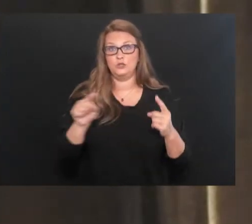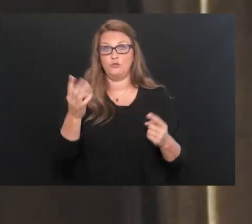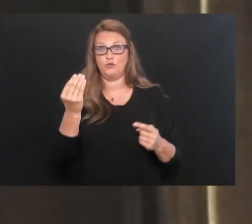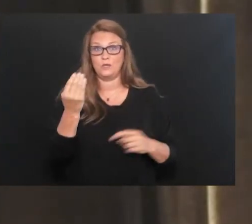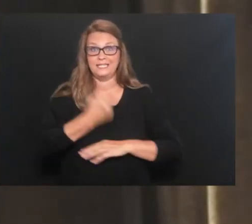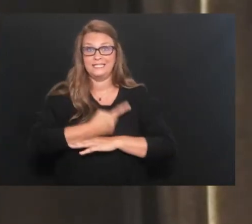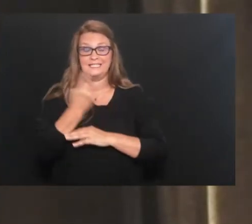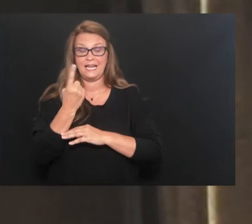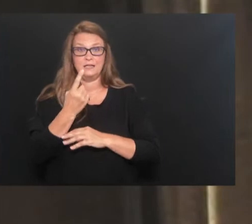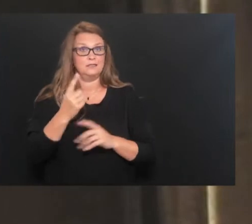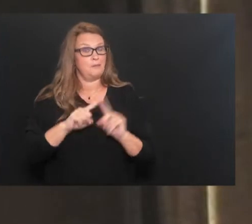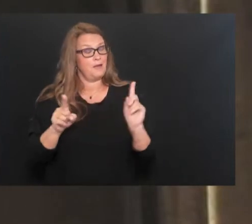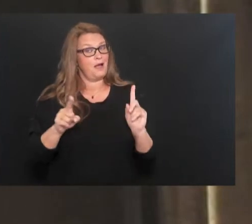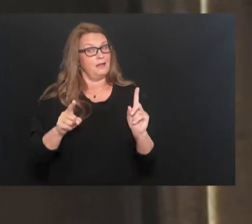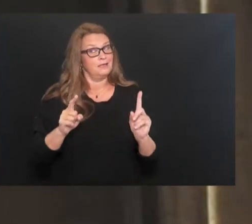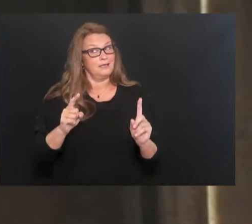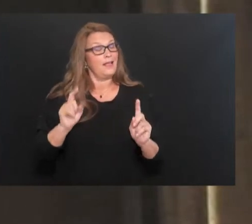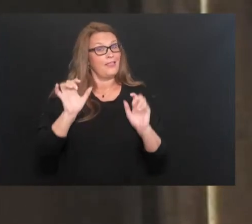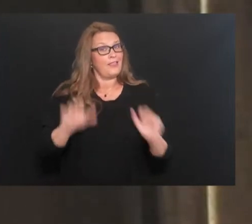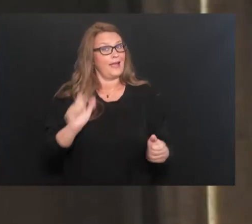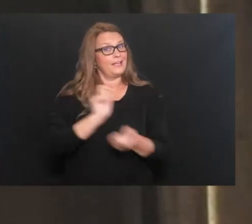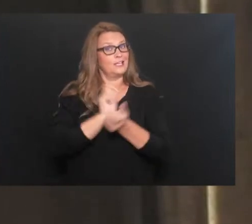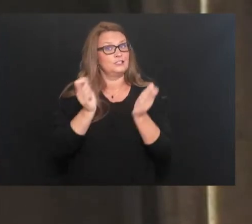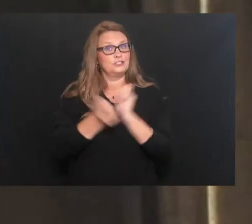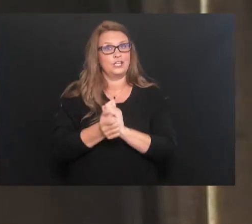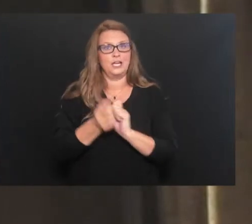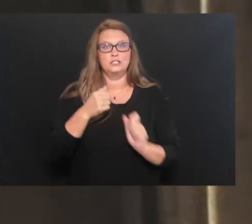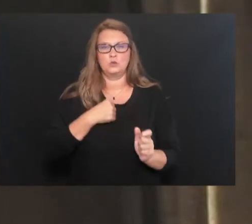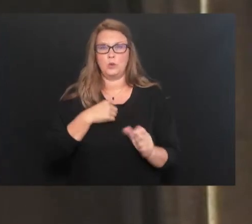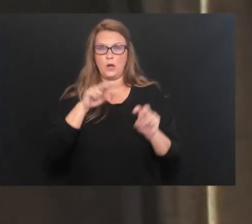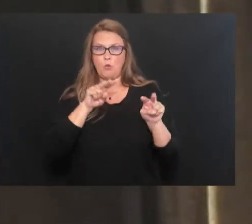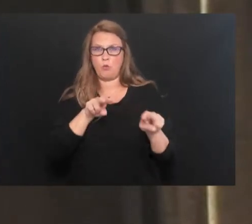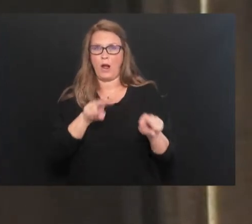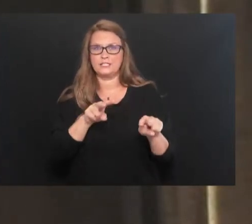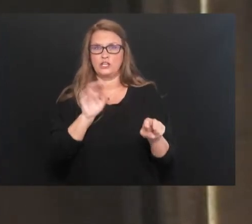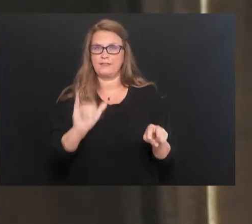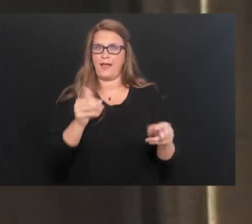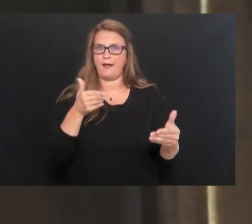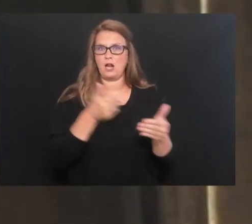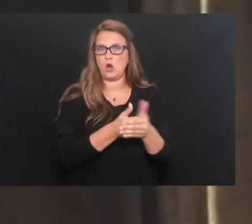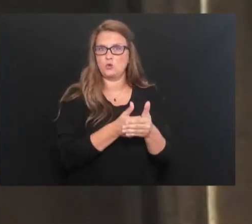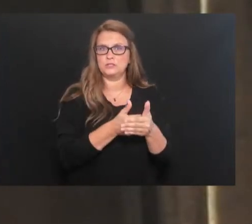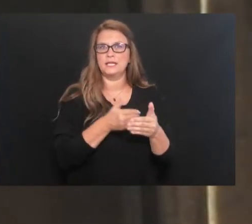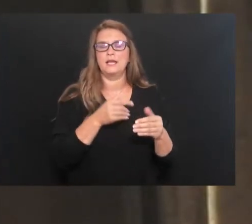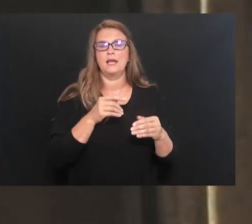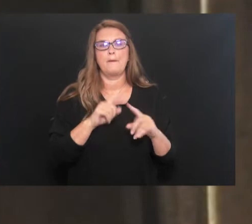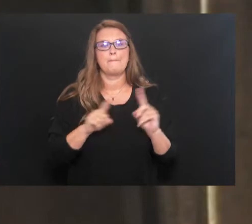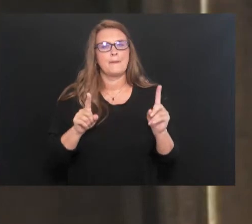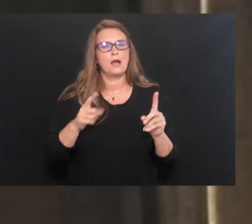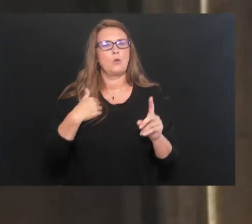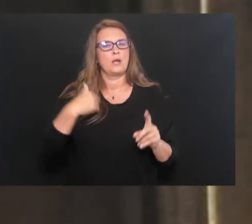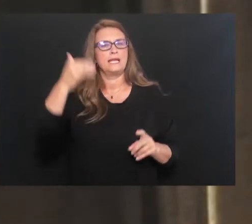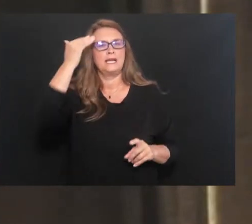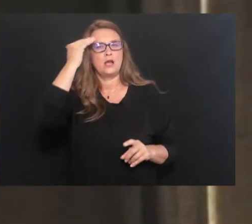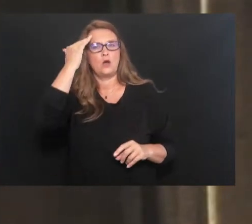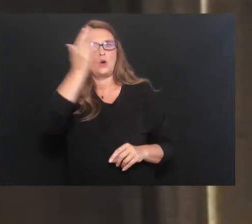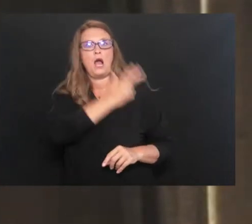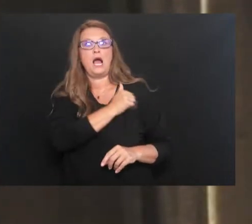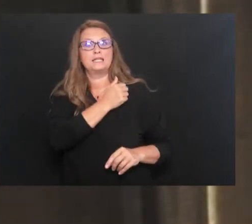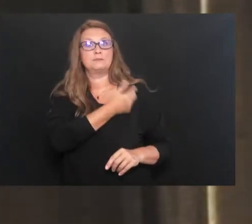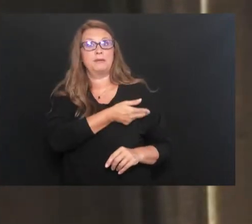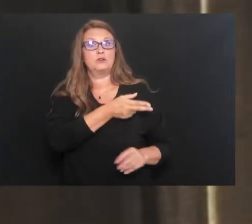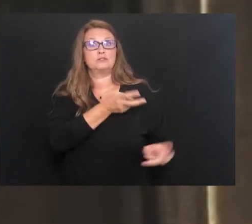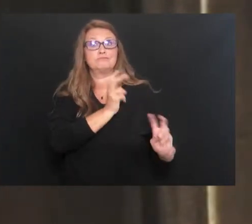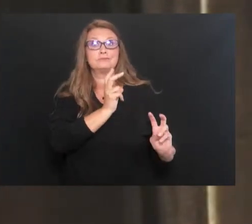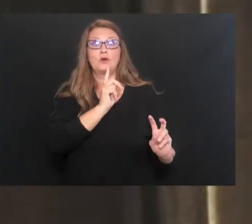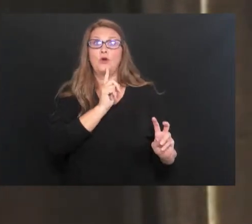been surprised before. And so we are waiting watchfully as that goes forward. We also know that our hospitals are being stressed in